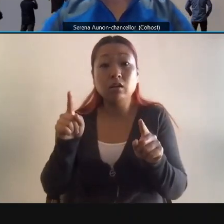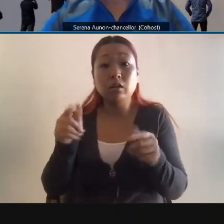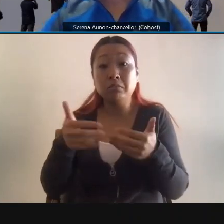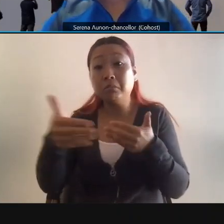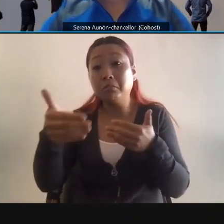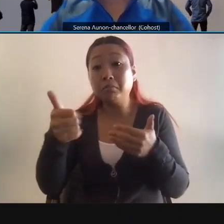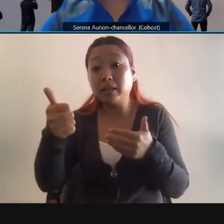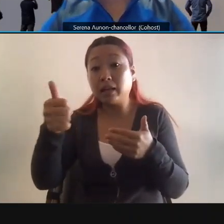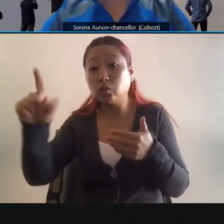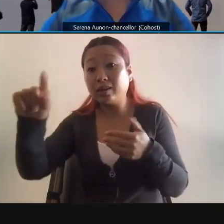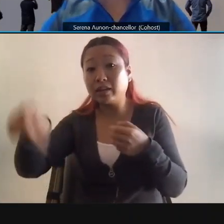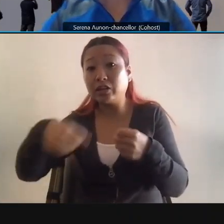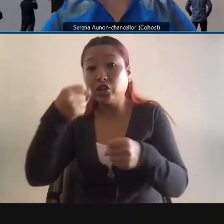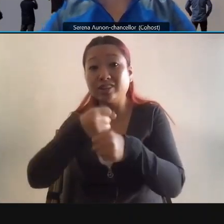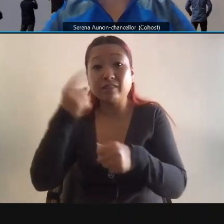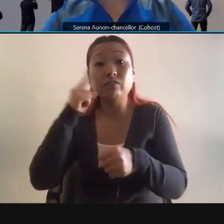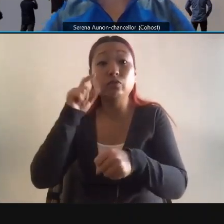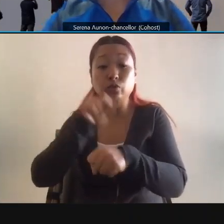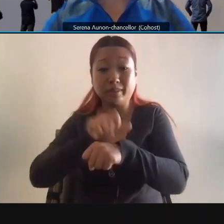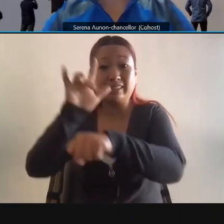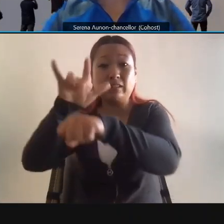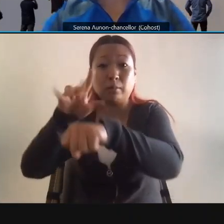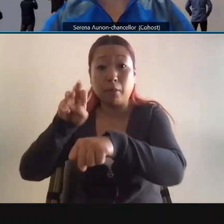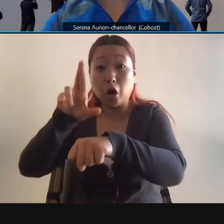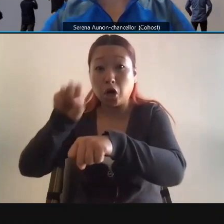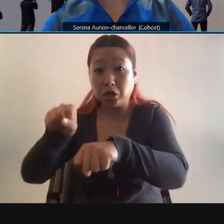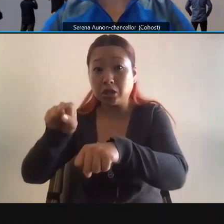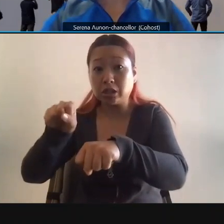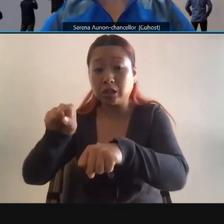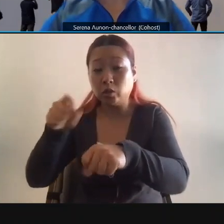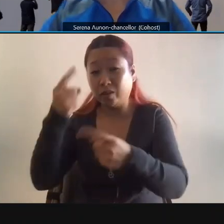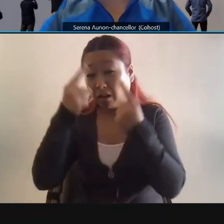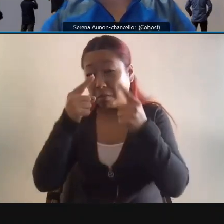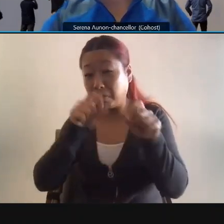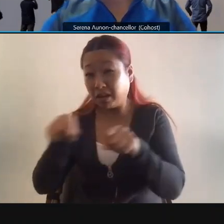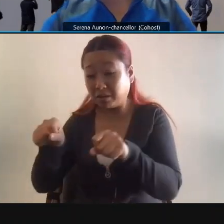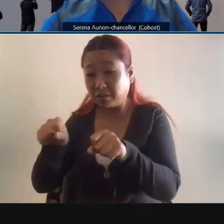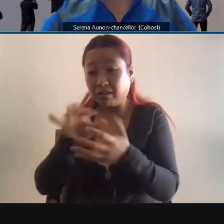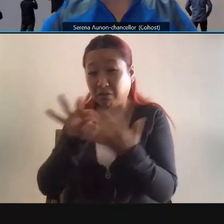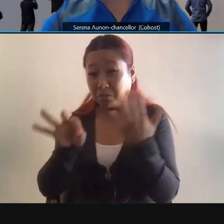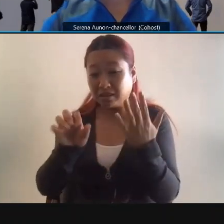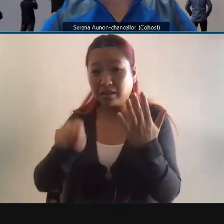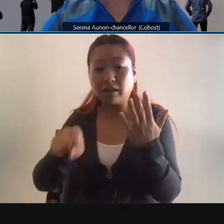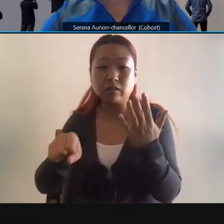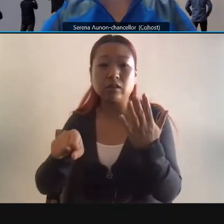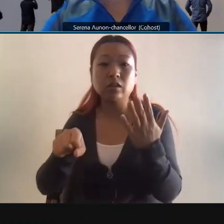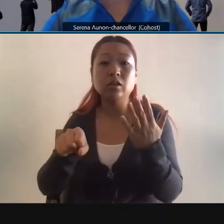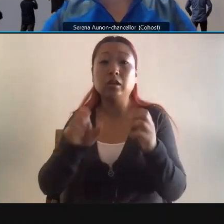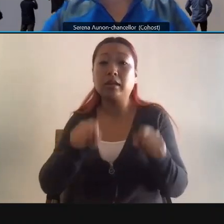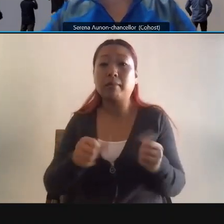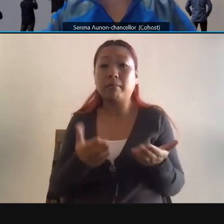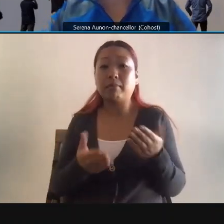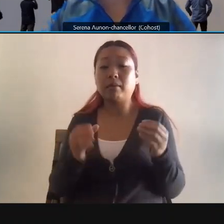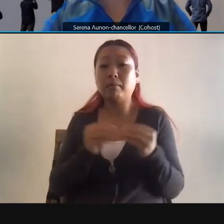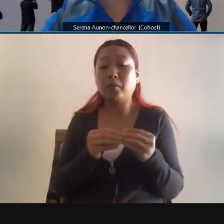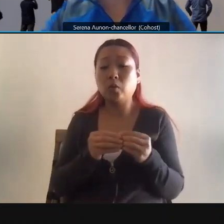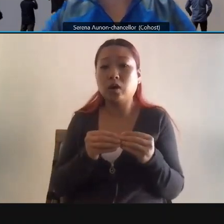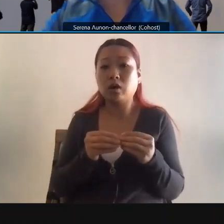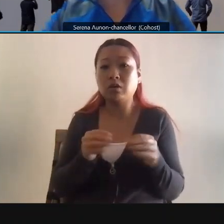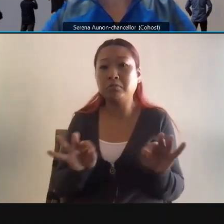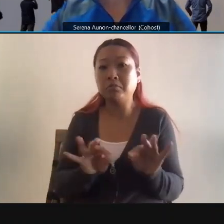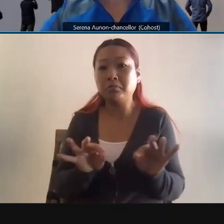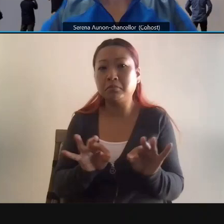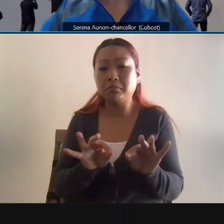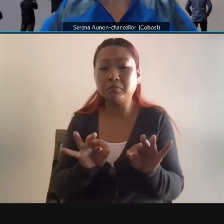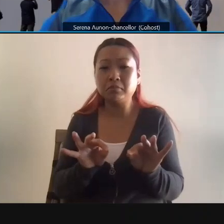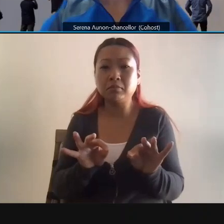that? Absolutely. Could we do something a little simpler to start, like a percutaneous sort of procedure? For those of you in the medical